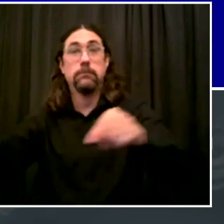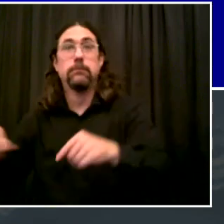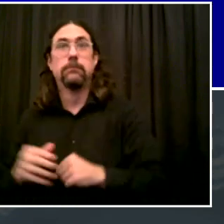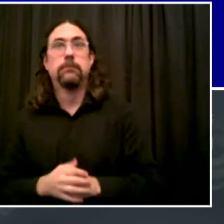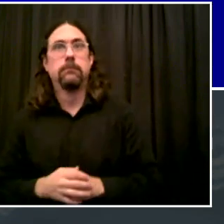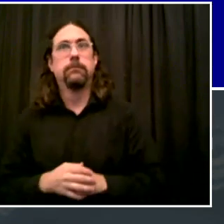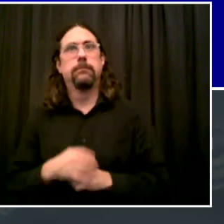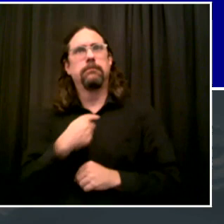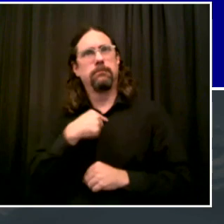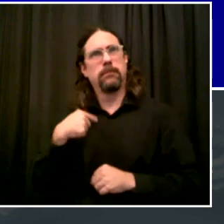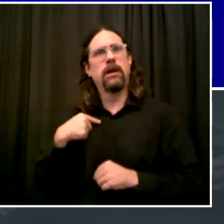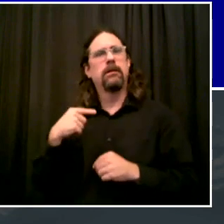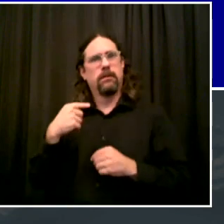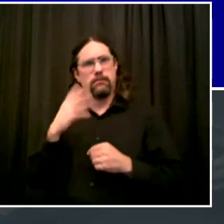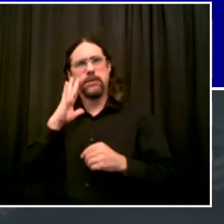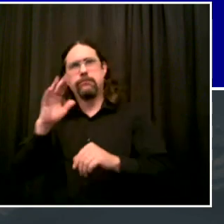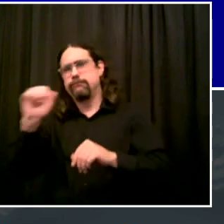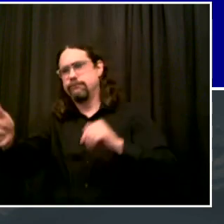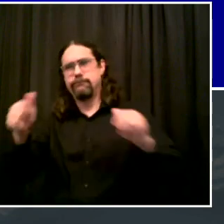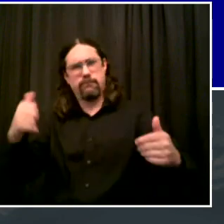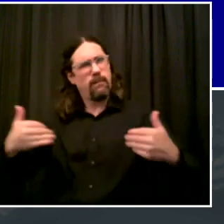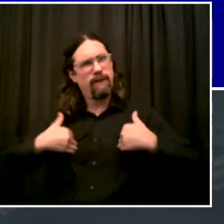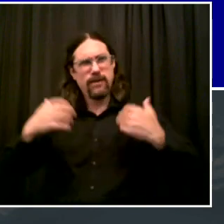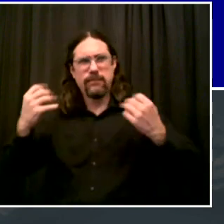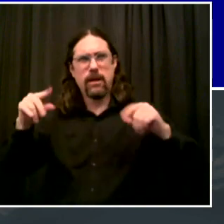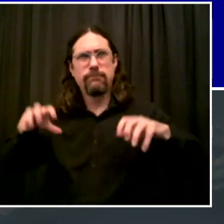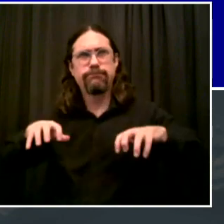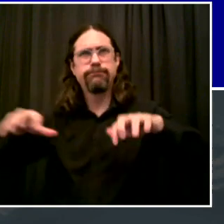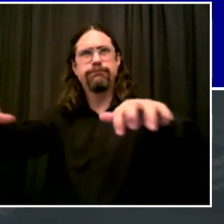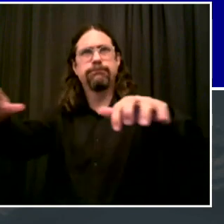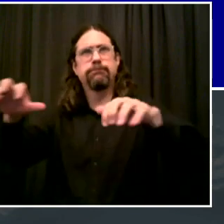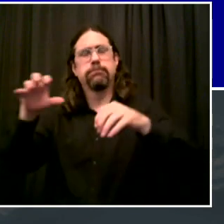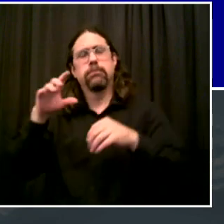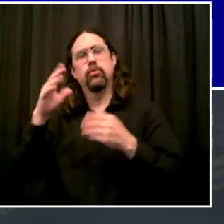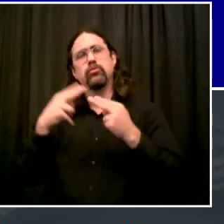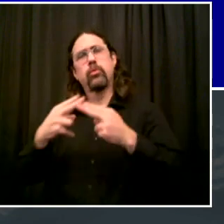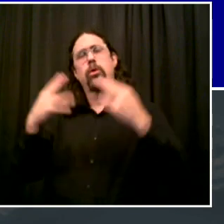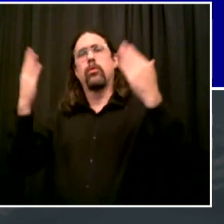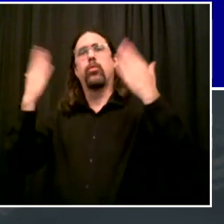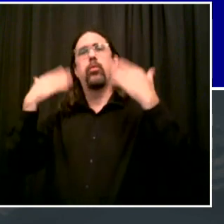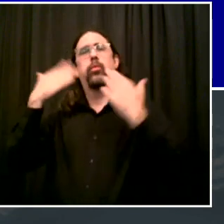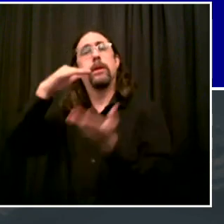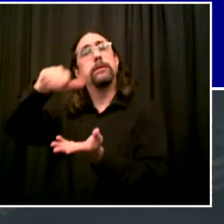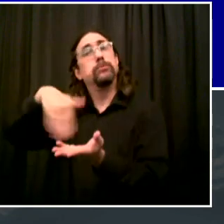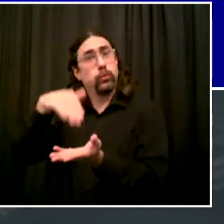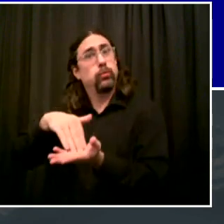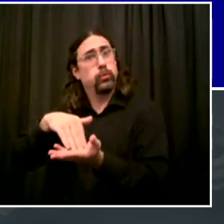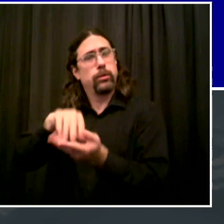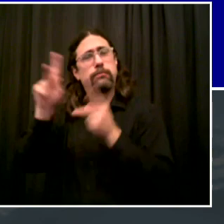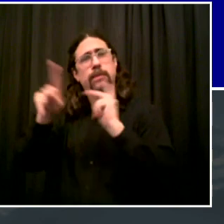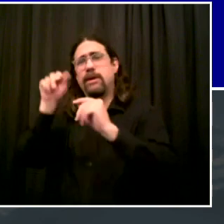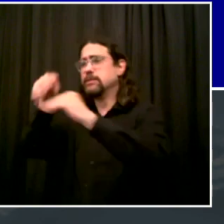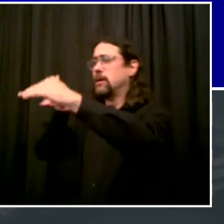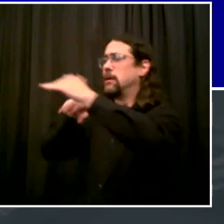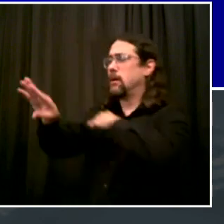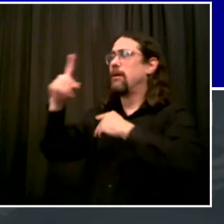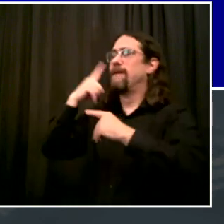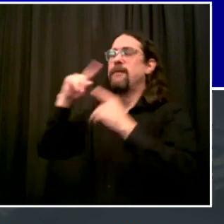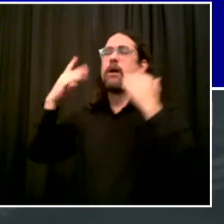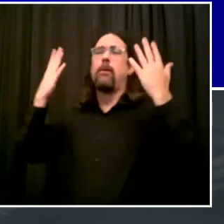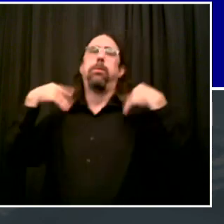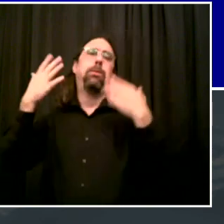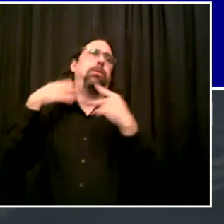cooling centers in all 5 boroughs. We have identified schools, community centers, and other nonprofit organizations that have offered